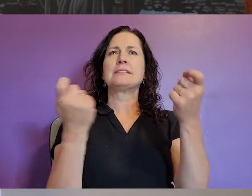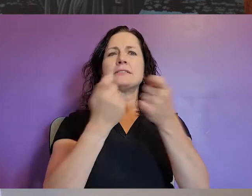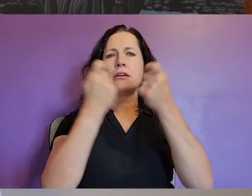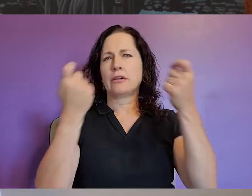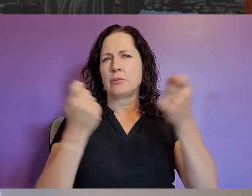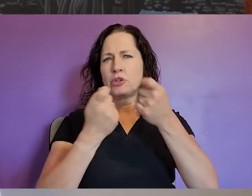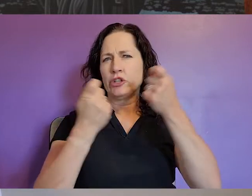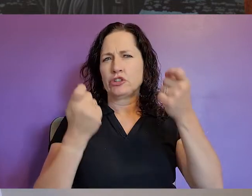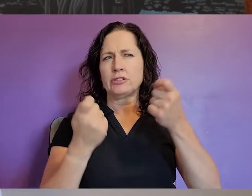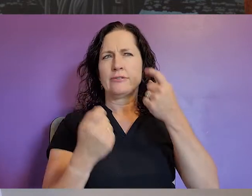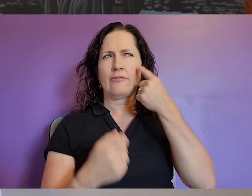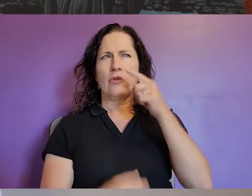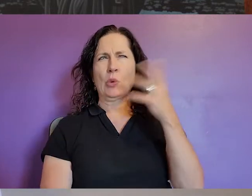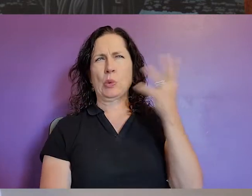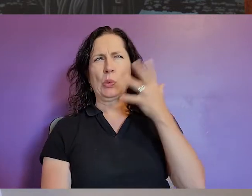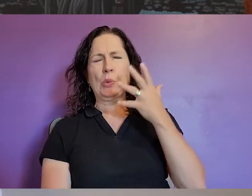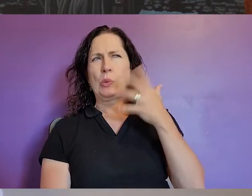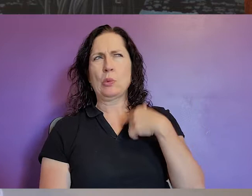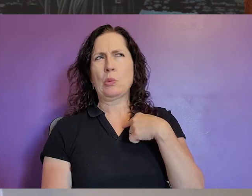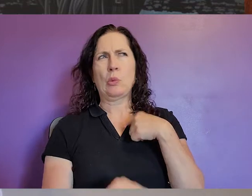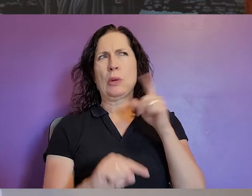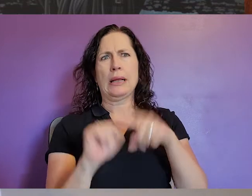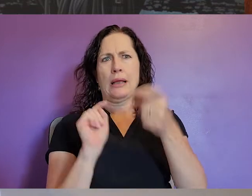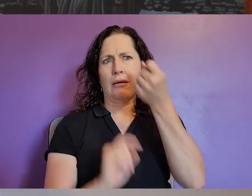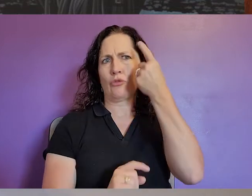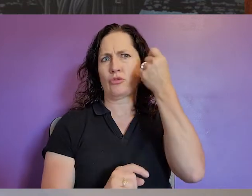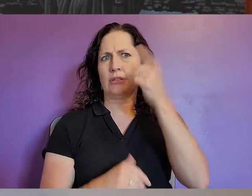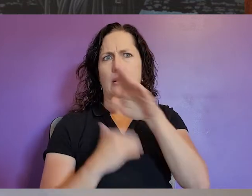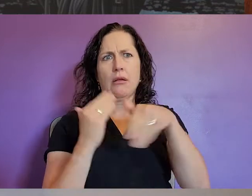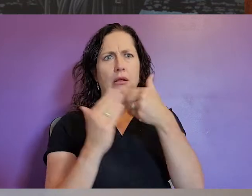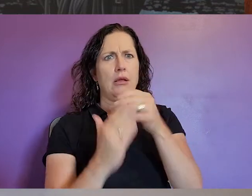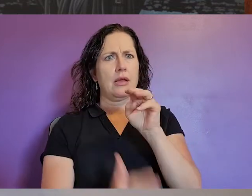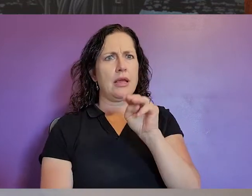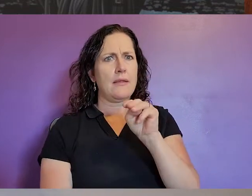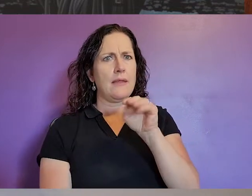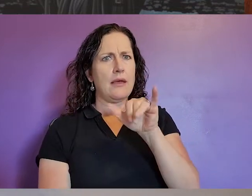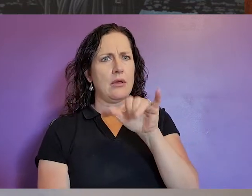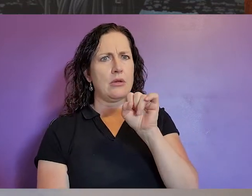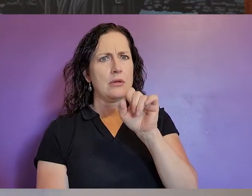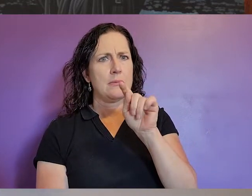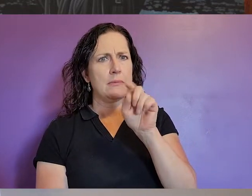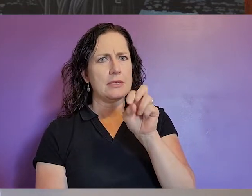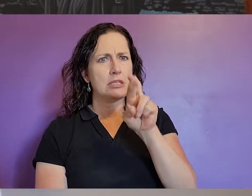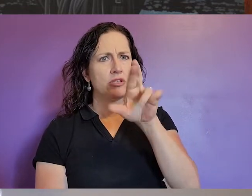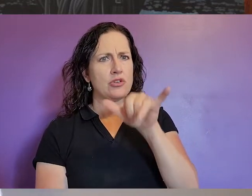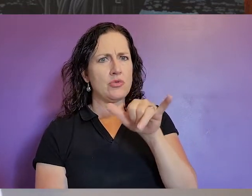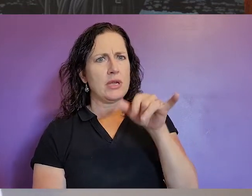It's a celebrating of the mystery of God.